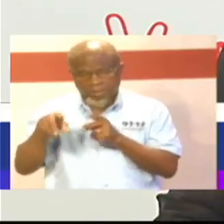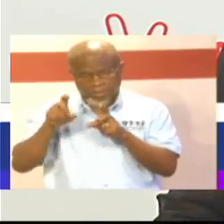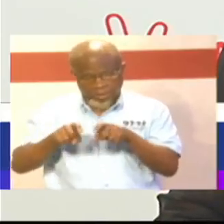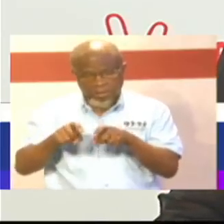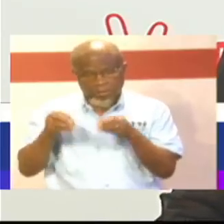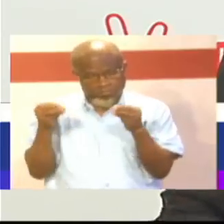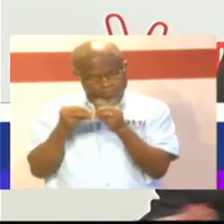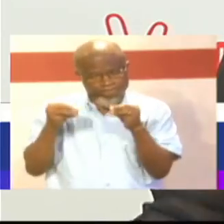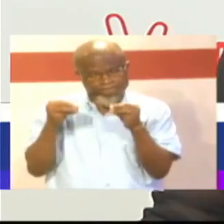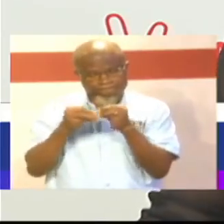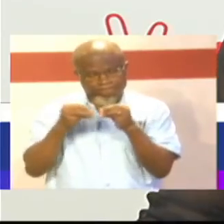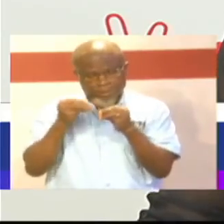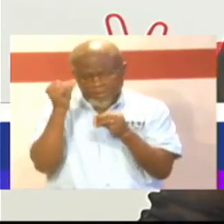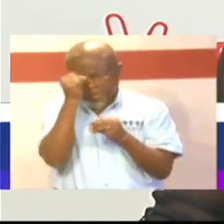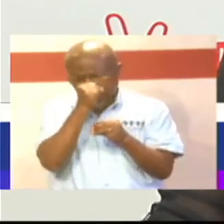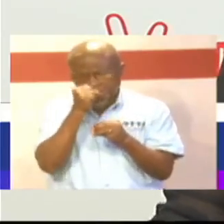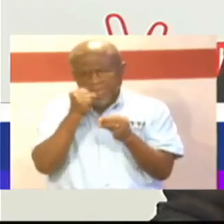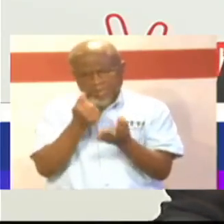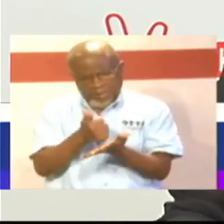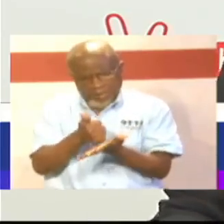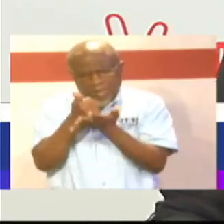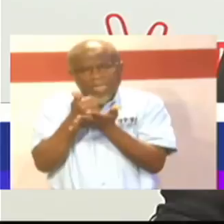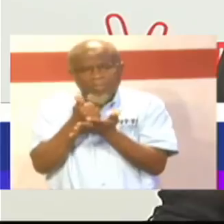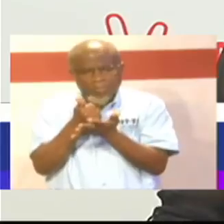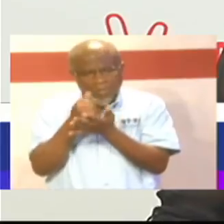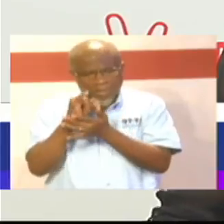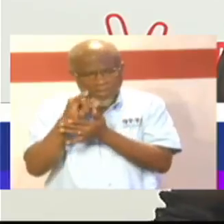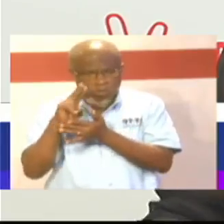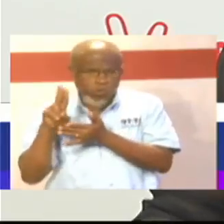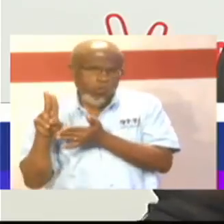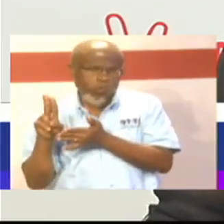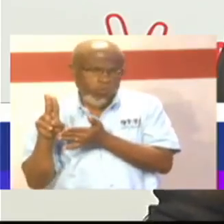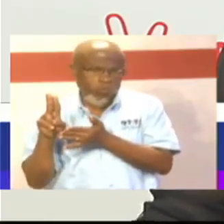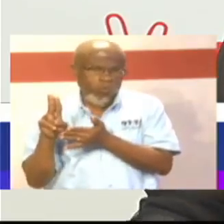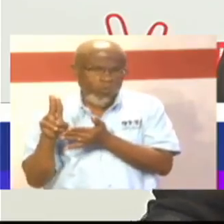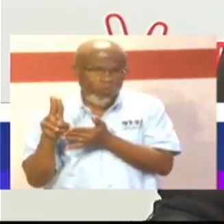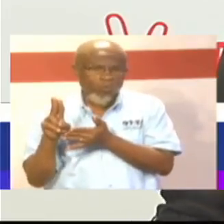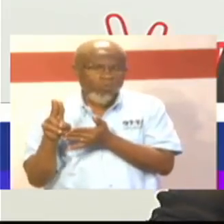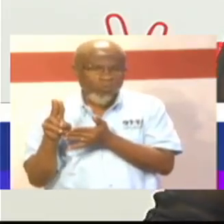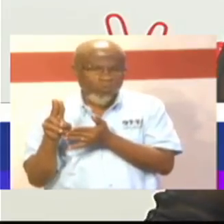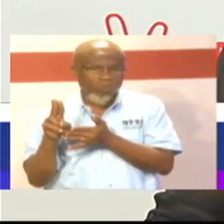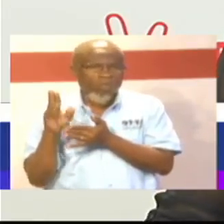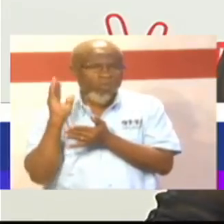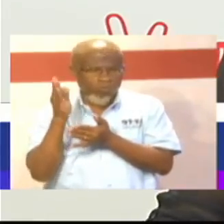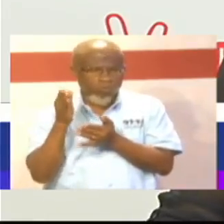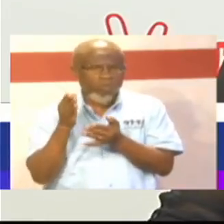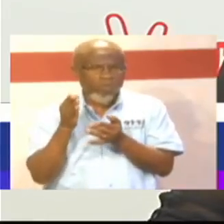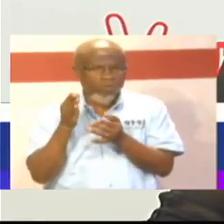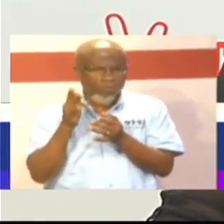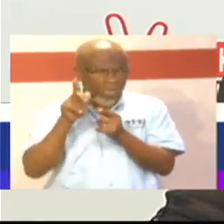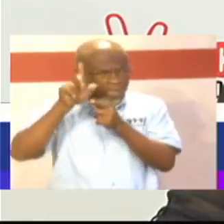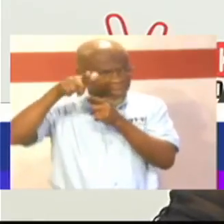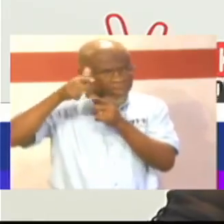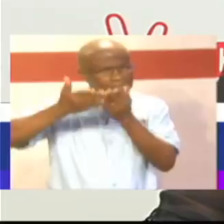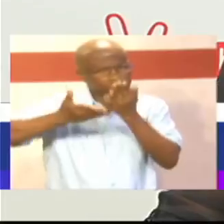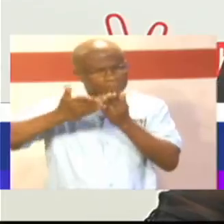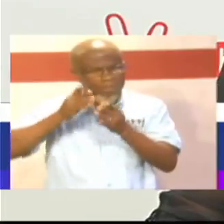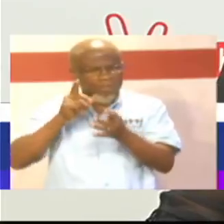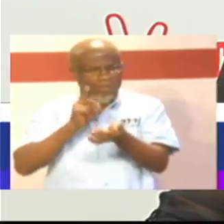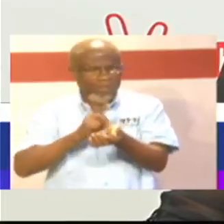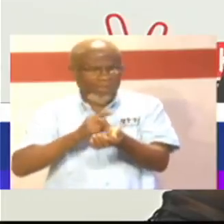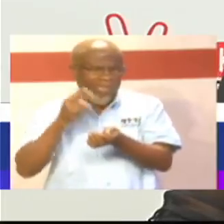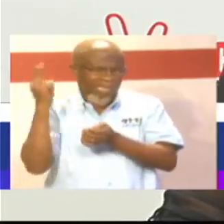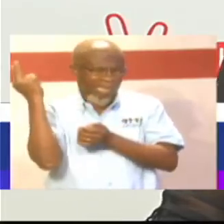we collate this data and verify it, and this will be provided via Dr. Hines in a subsequent media